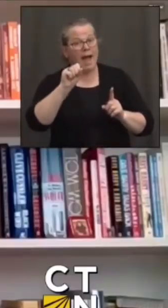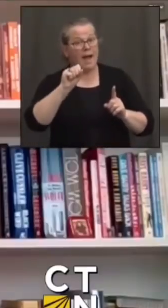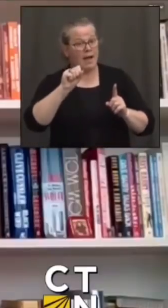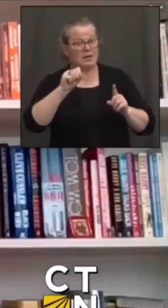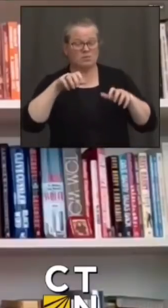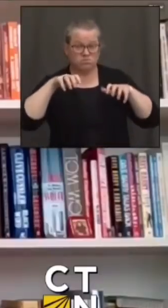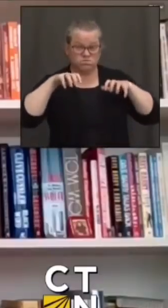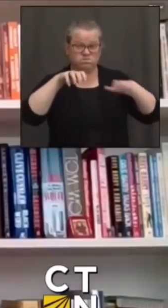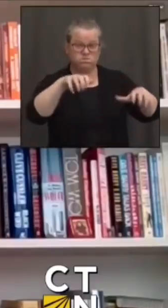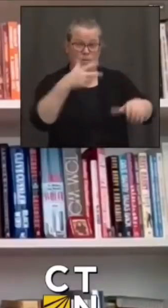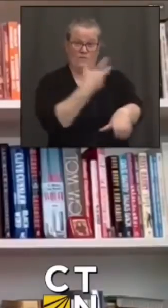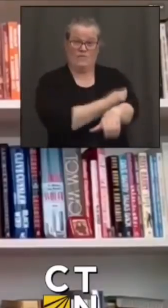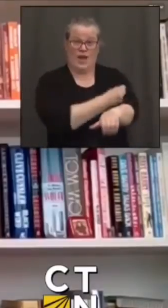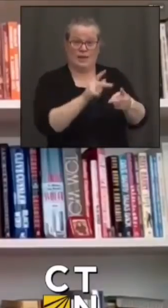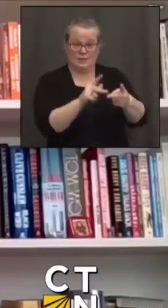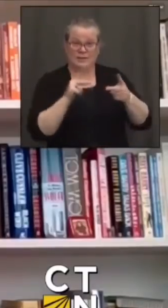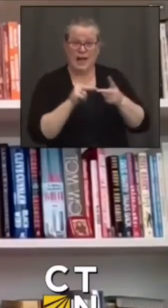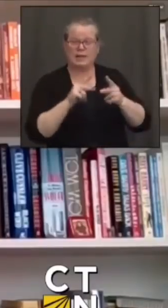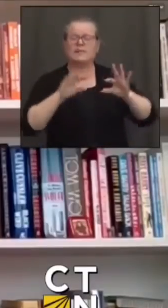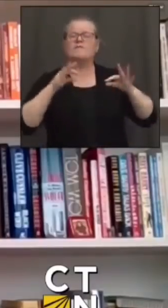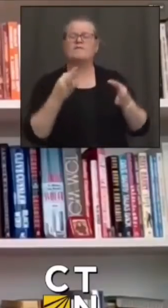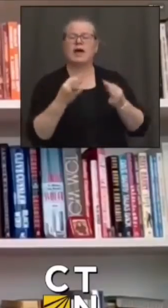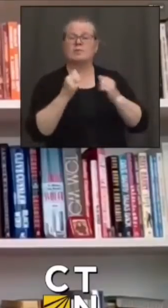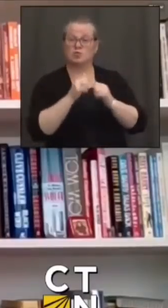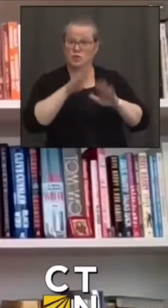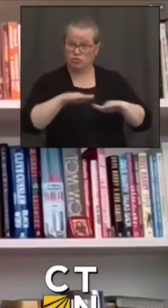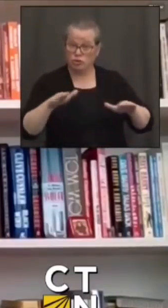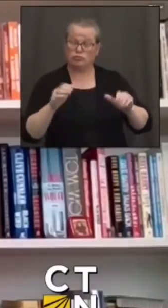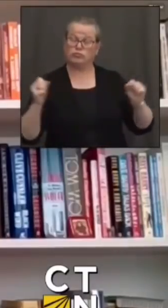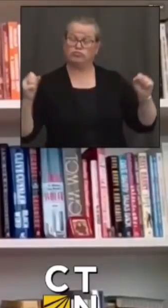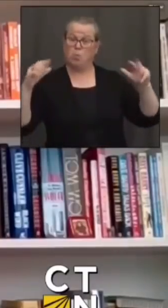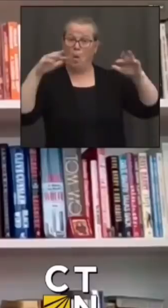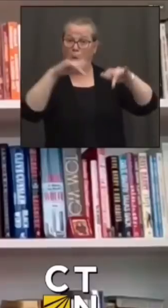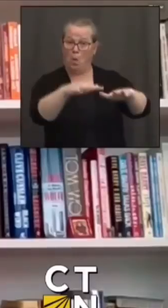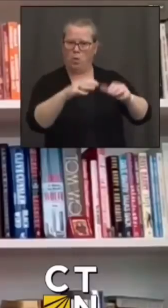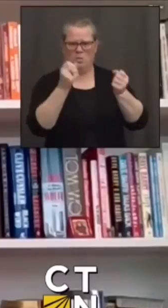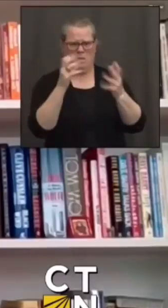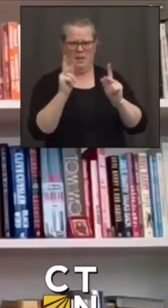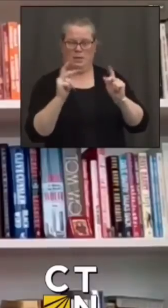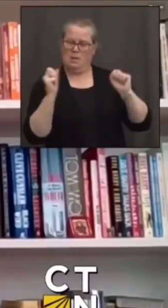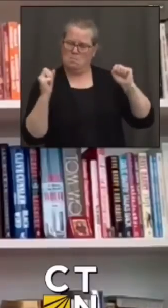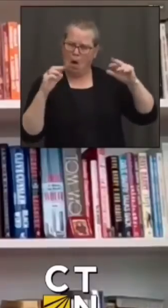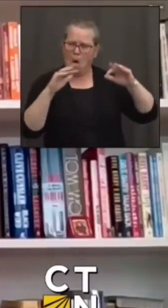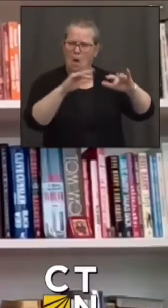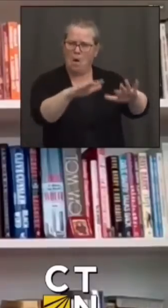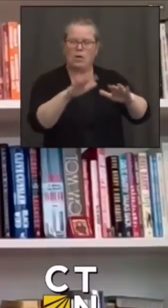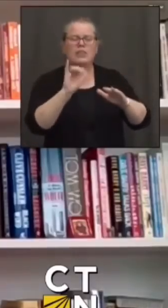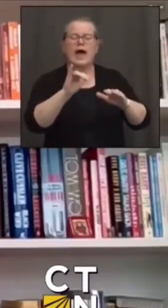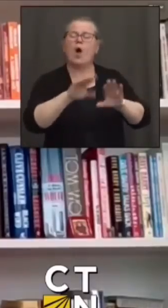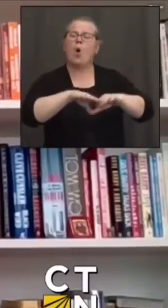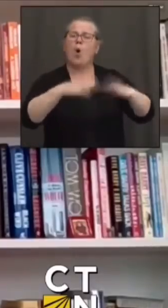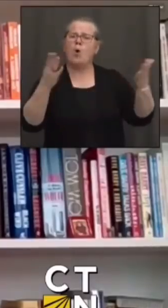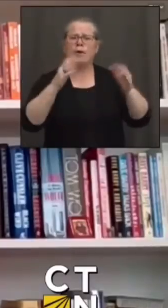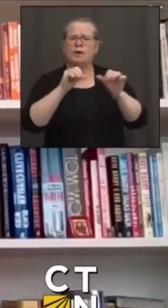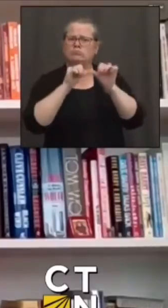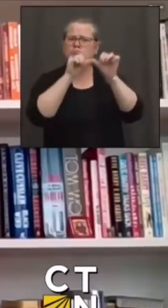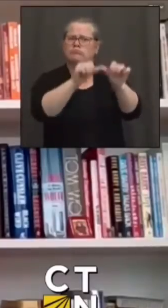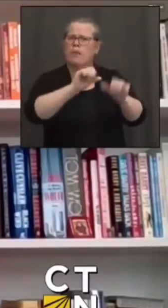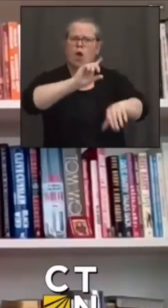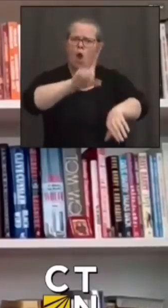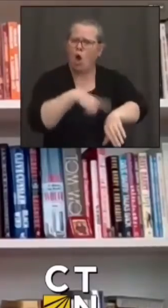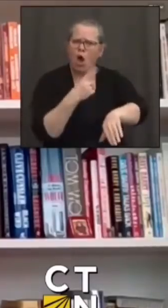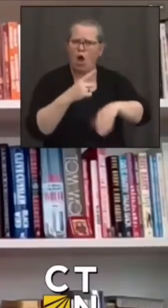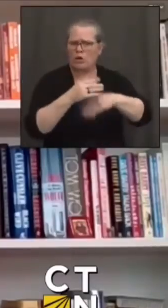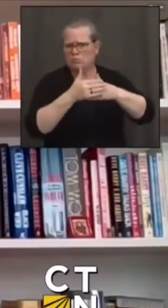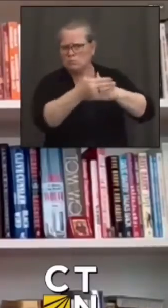with eligible children. How much longer are they going to stay open? And then when they do eventually close, how's the state